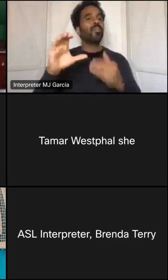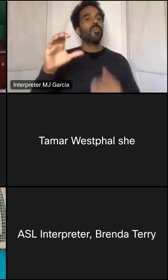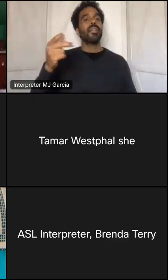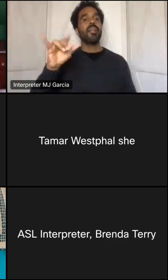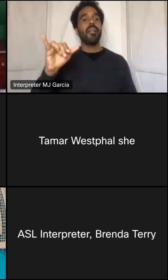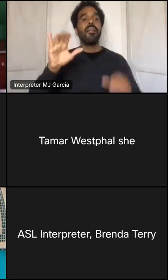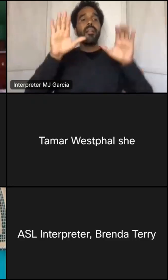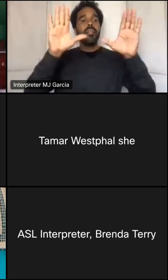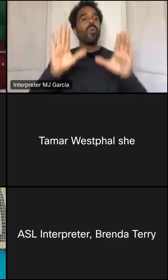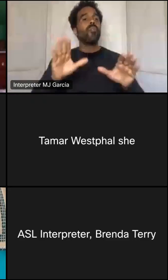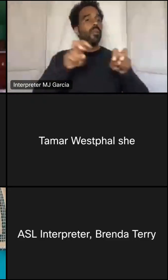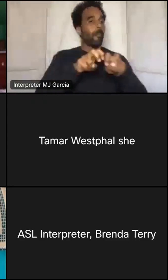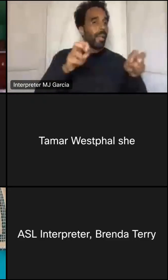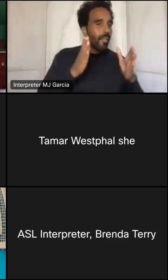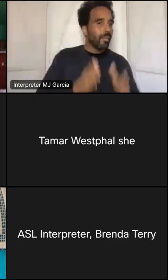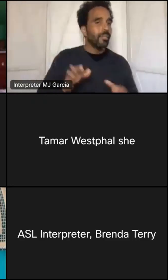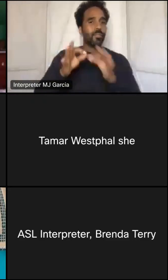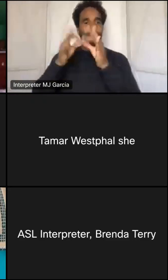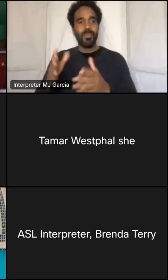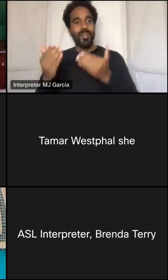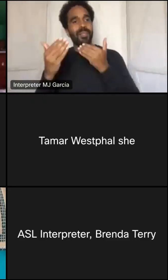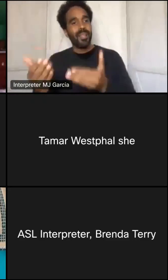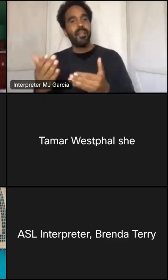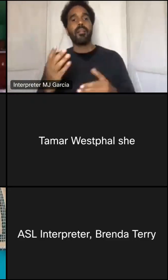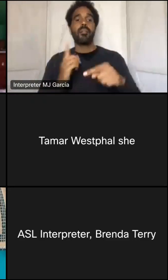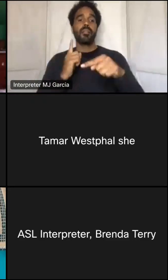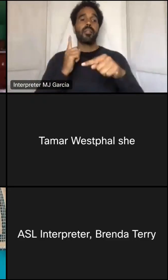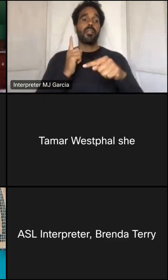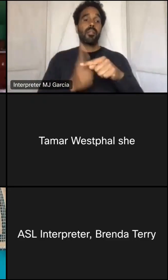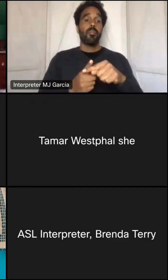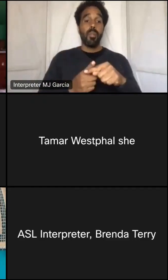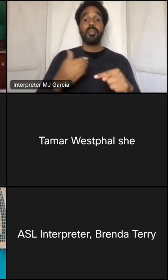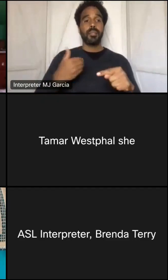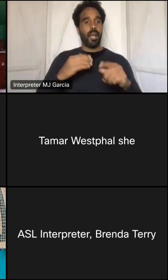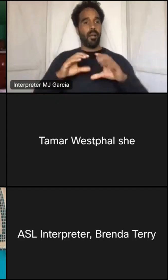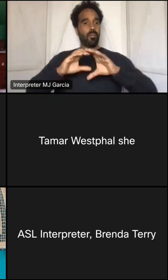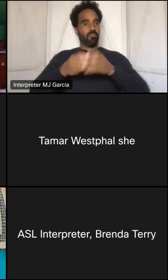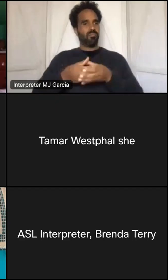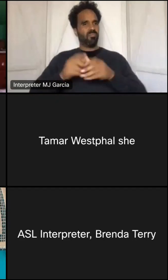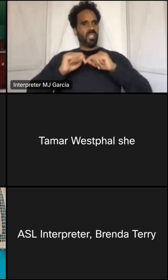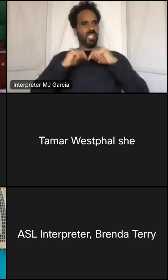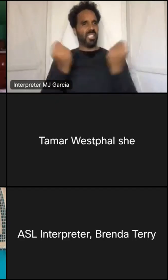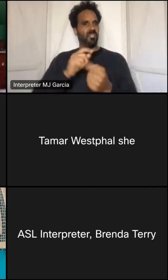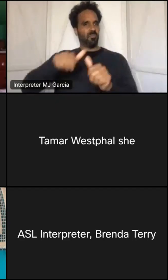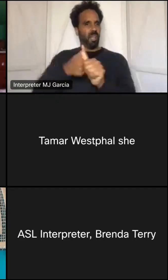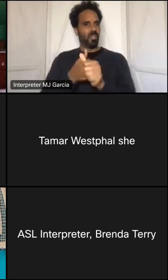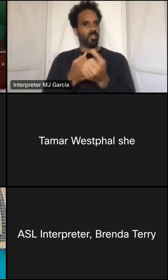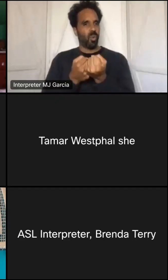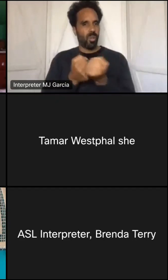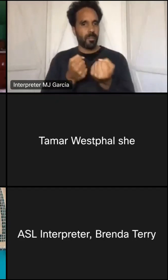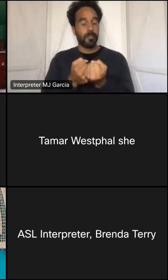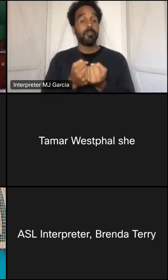our panelists, our interpreters, and our NCDVTMH team. And thank you for everyone for joining us